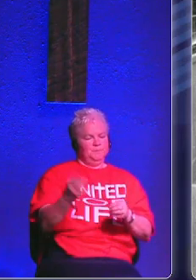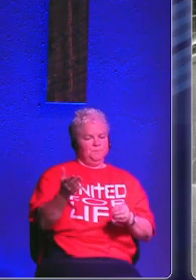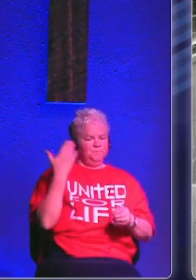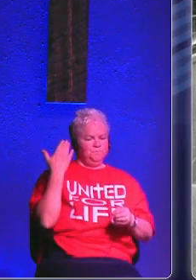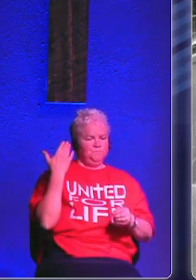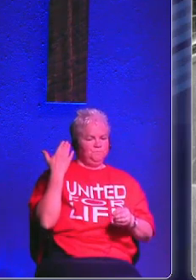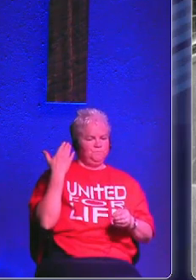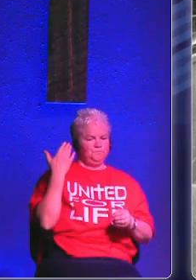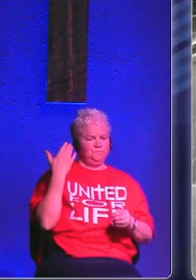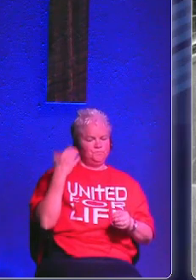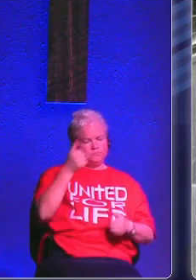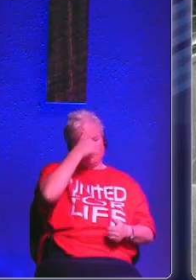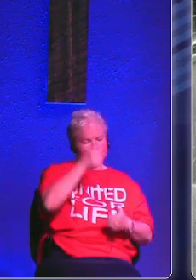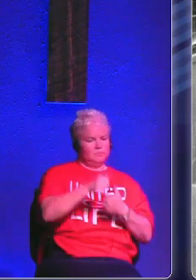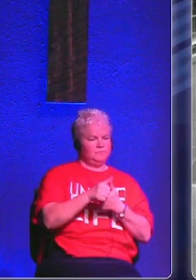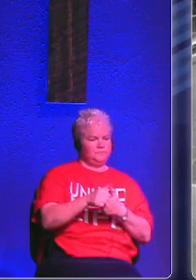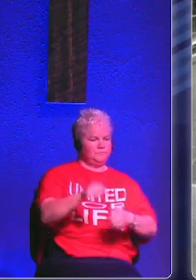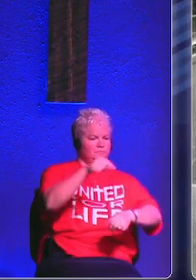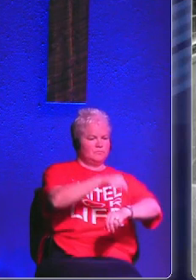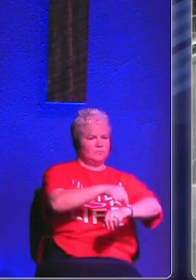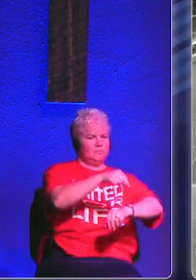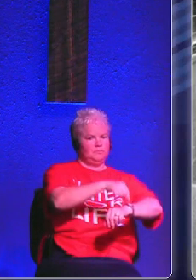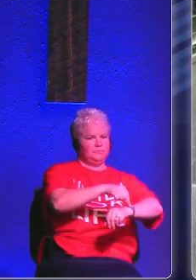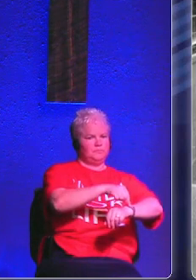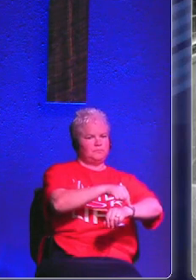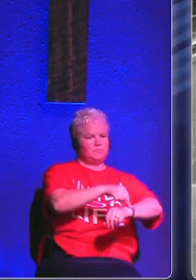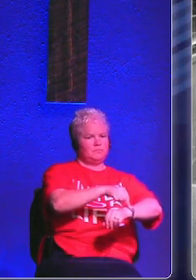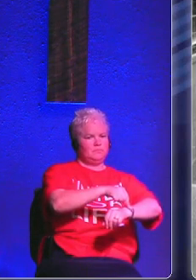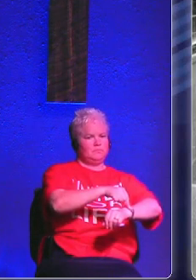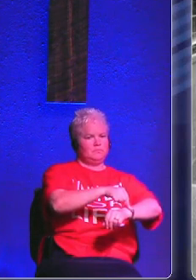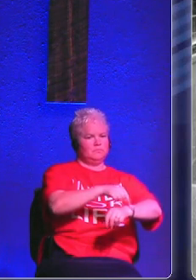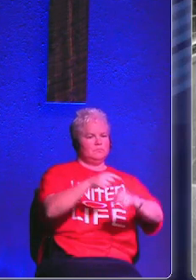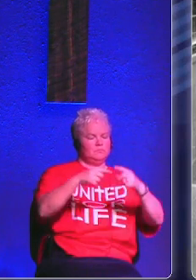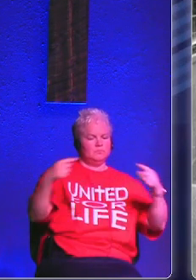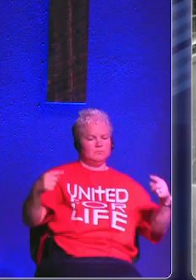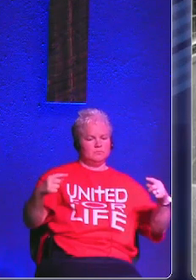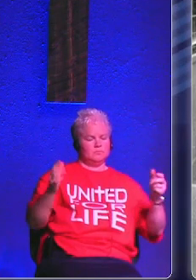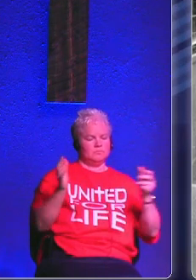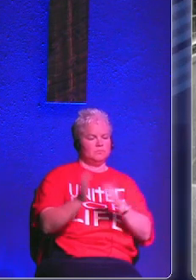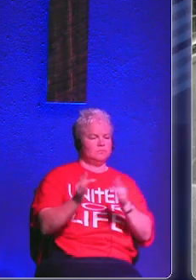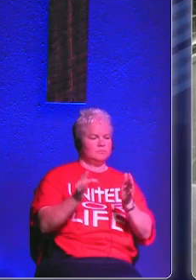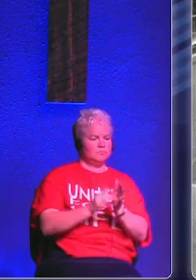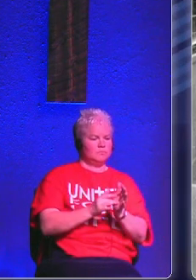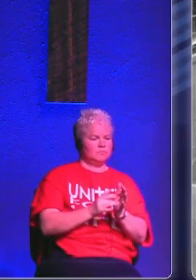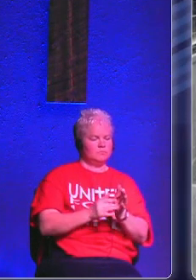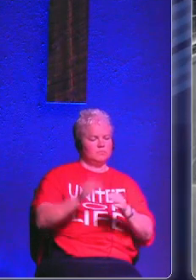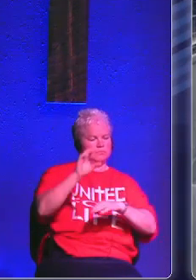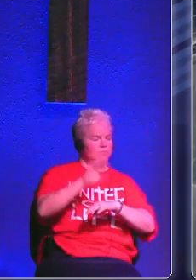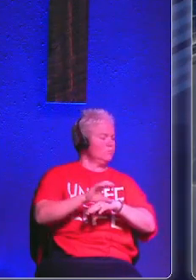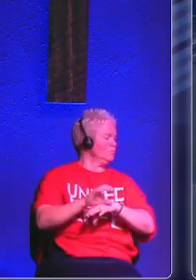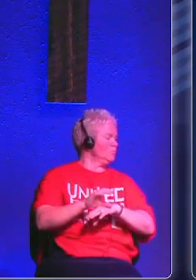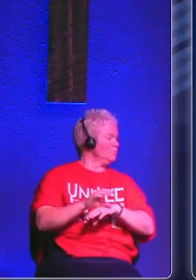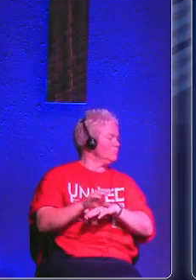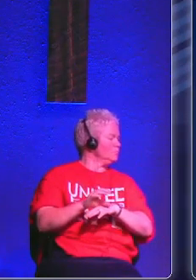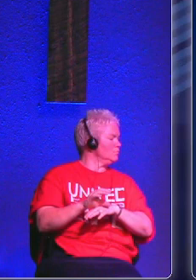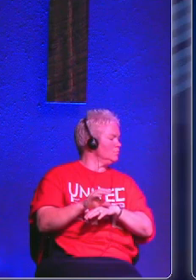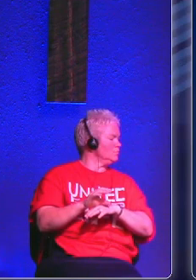far back there you can barely remember. But there was a time in your life where you were opposed to both Jesus and to